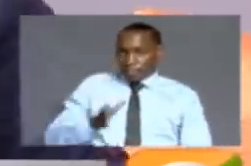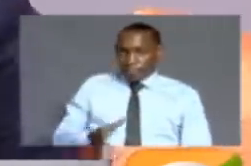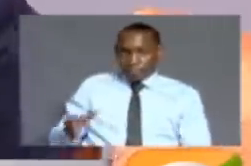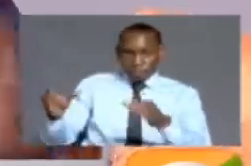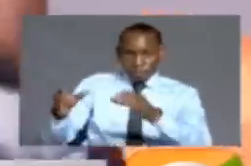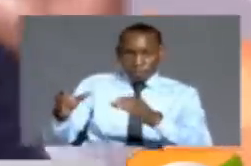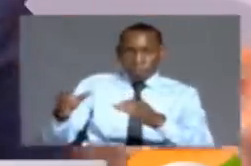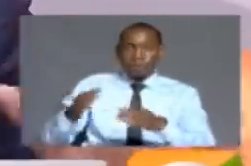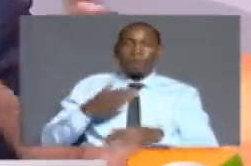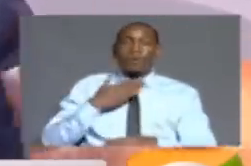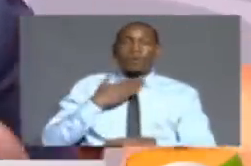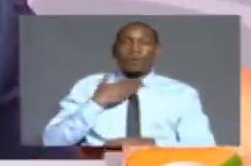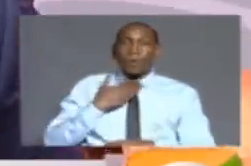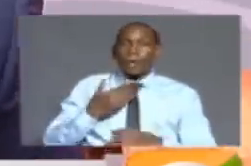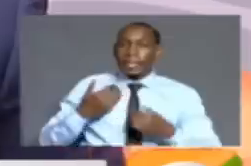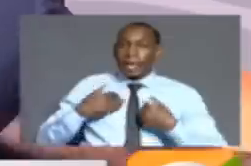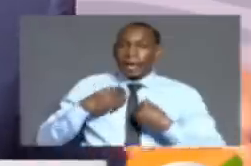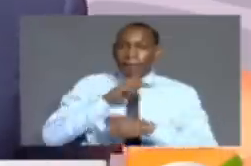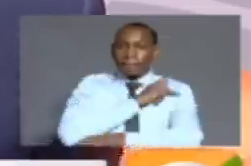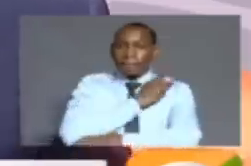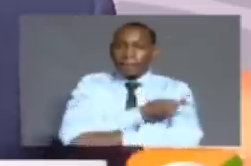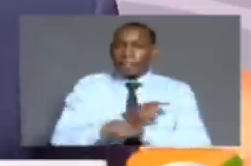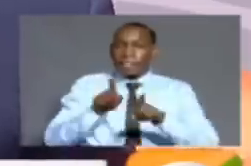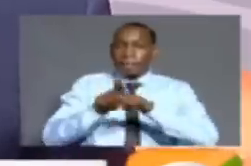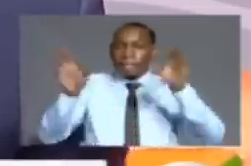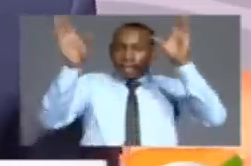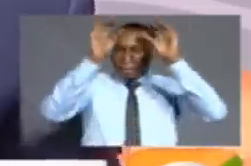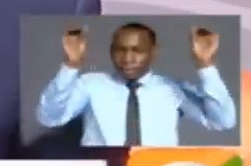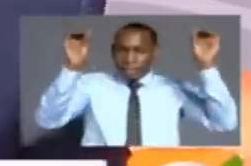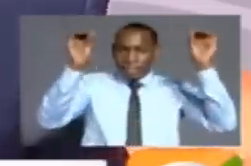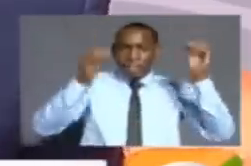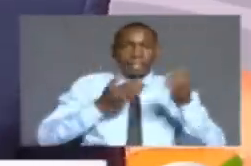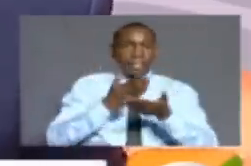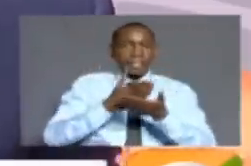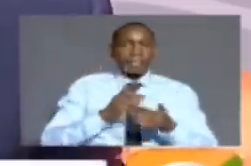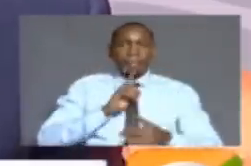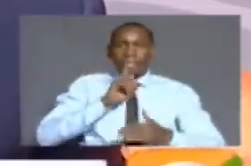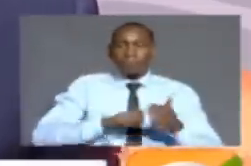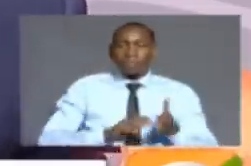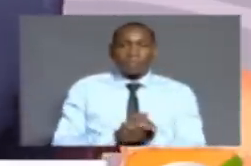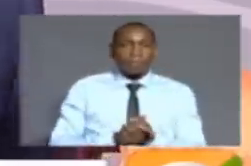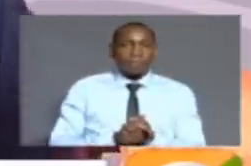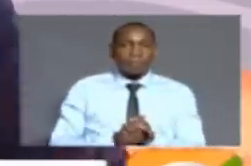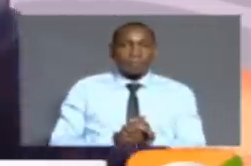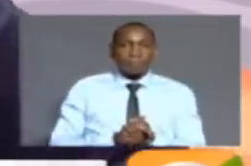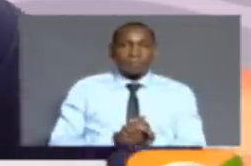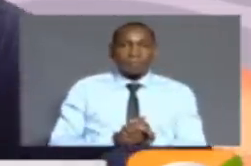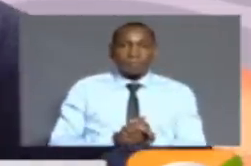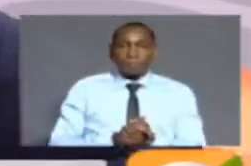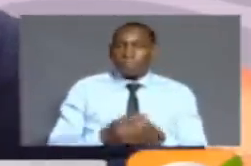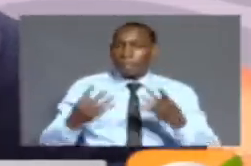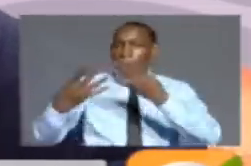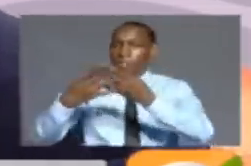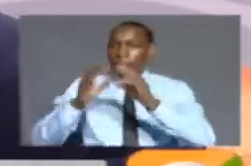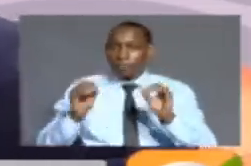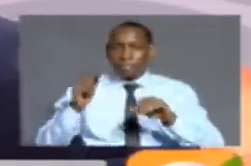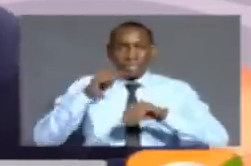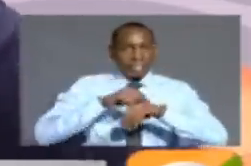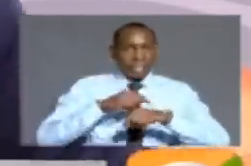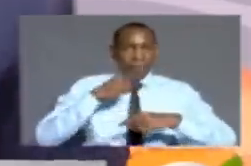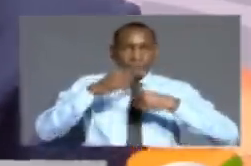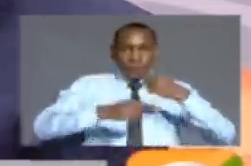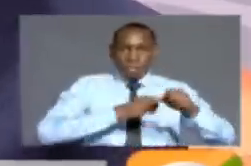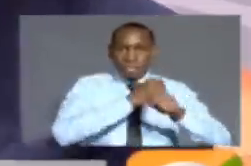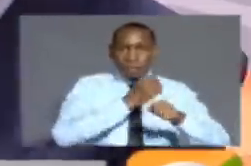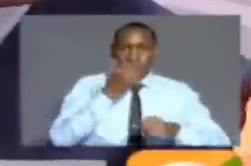who want to give themselves powers as presidents, you know, some of them were even coming out and saying they should not be prosecuted while in office. Correct.